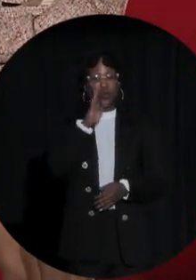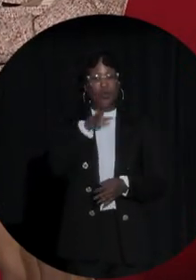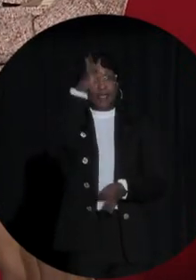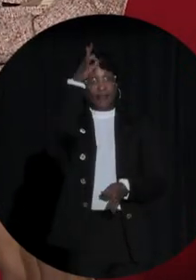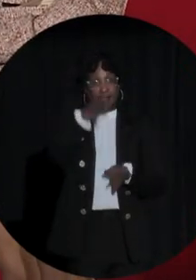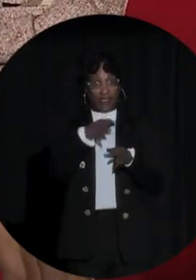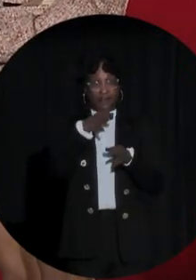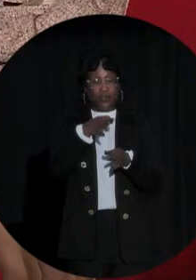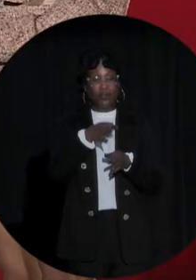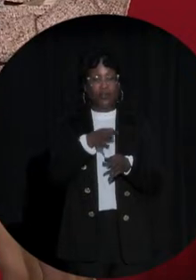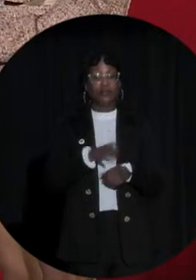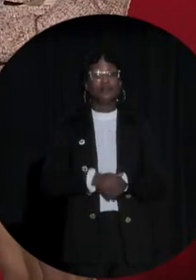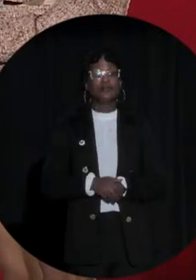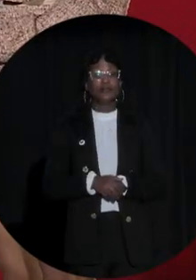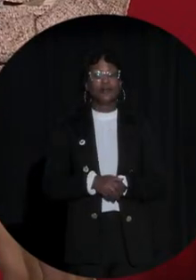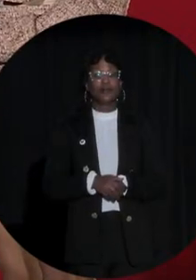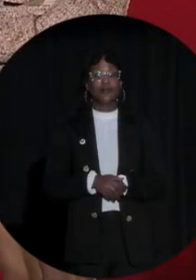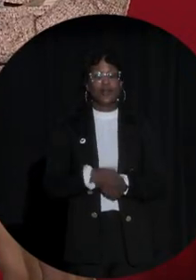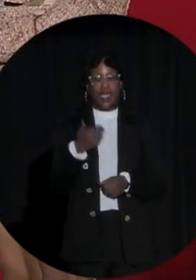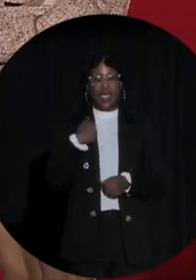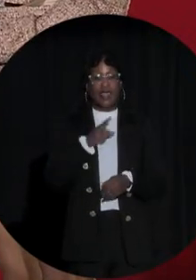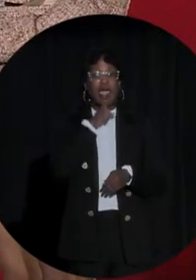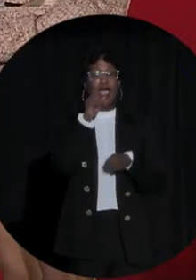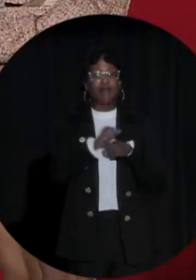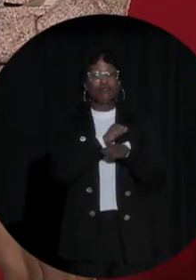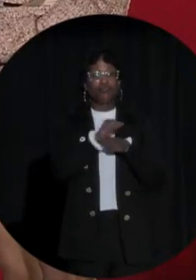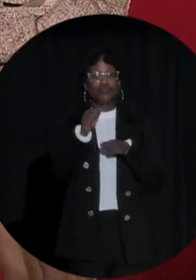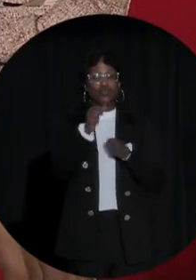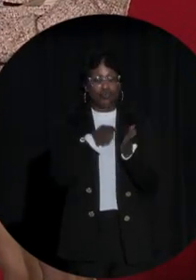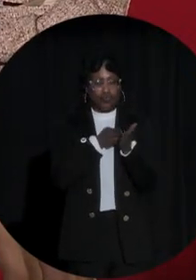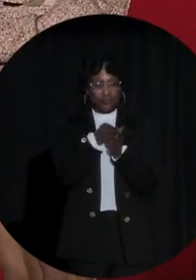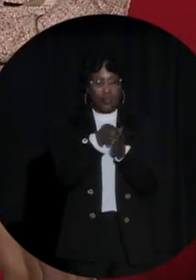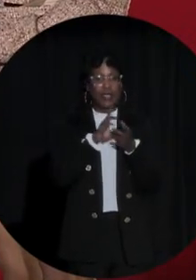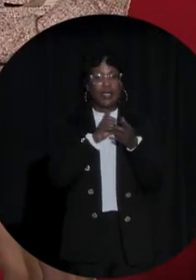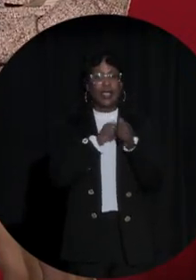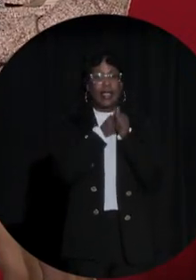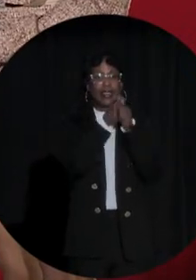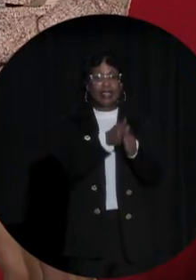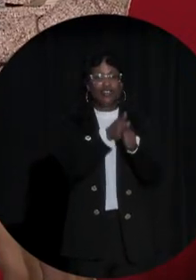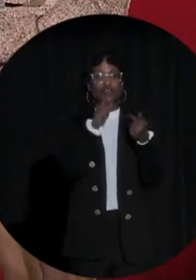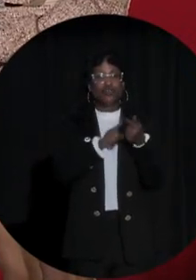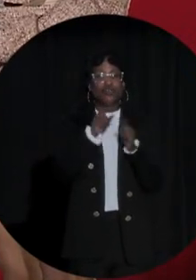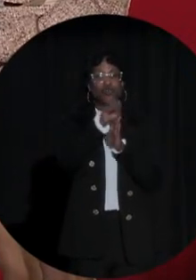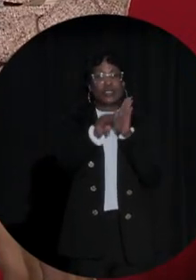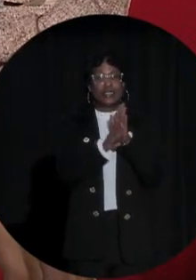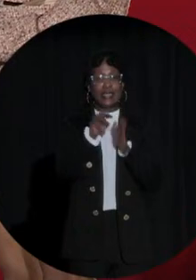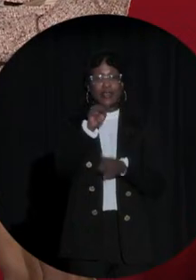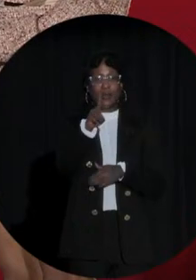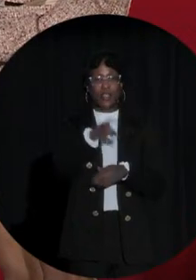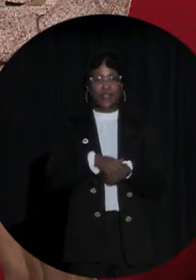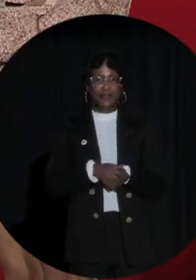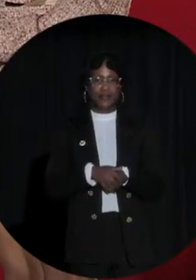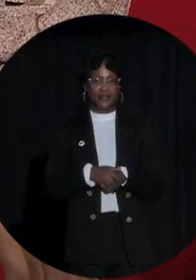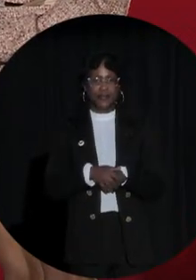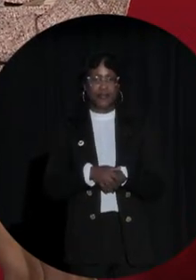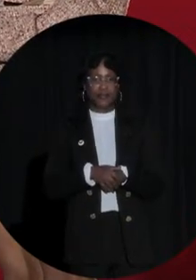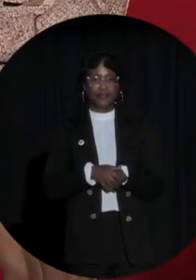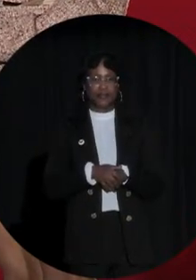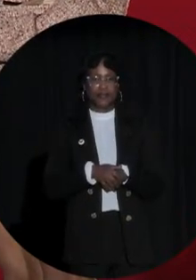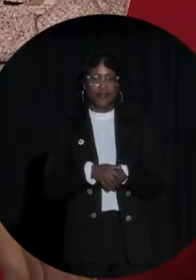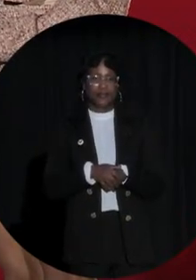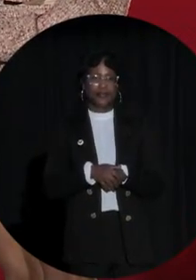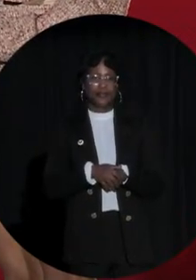will be faithful. And bear true allegiance. And bear true allegiance. To the state of Maryland. To the state of Maryland. And support